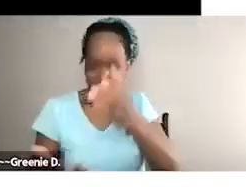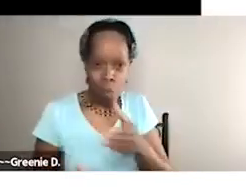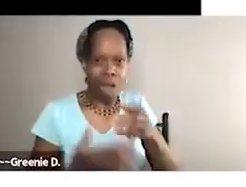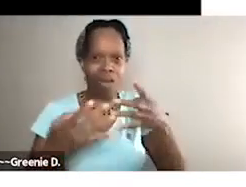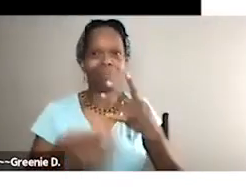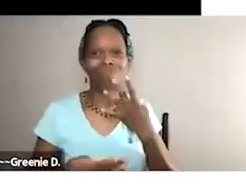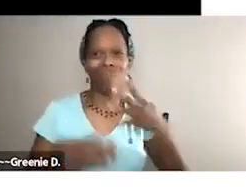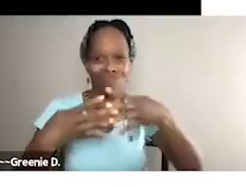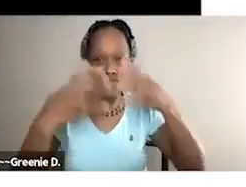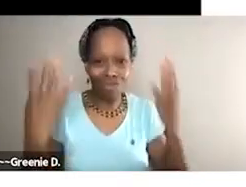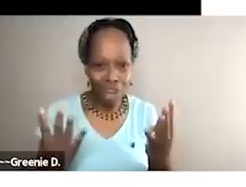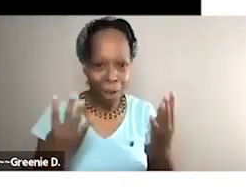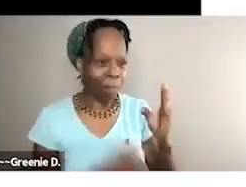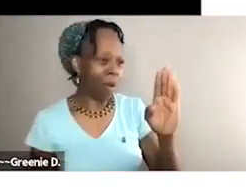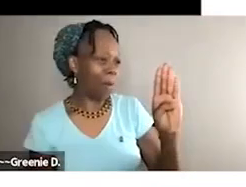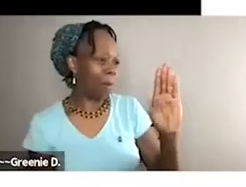say.